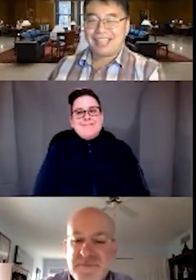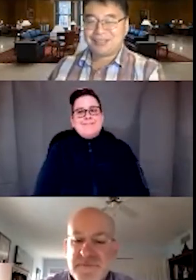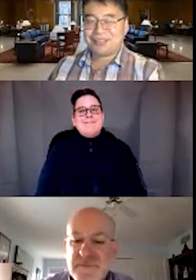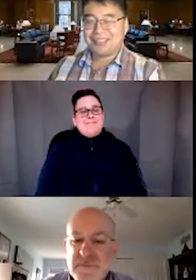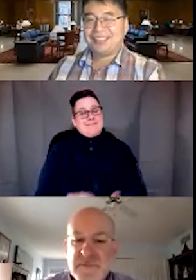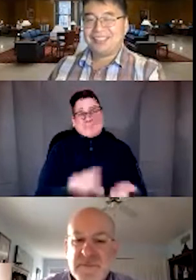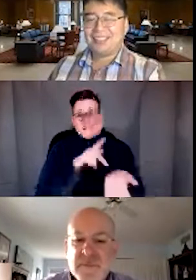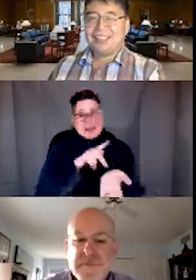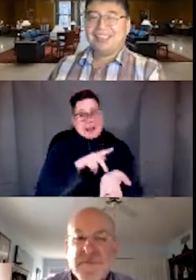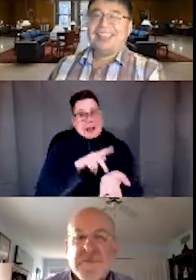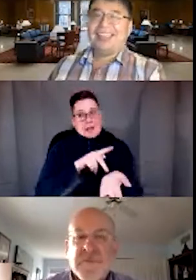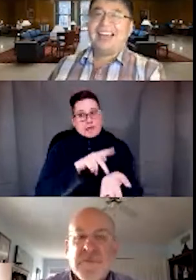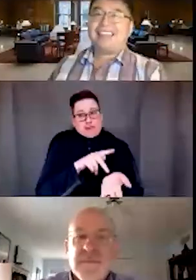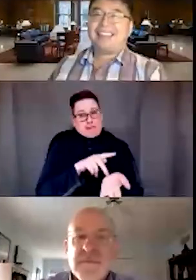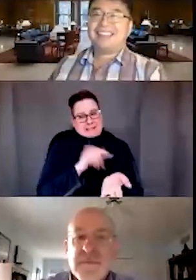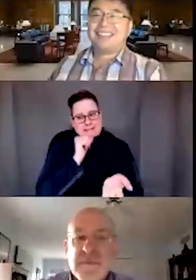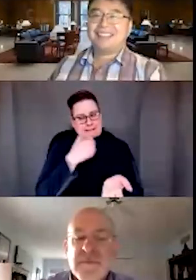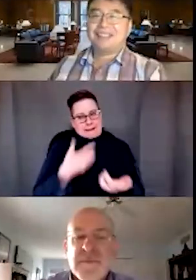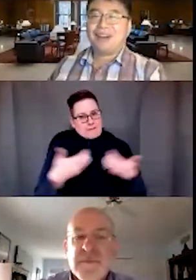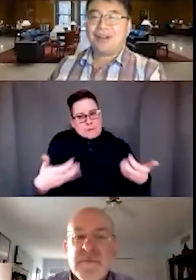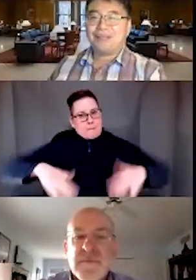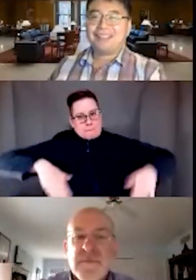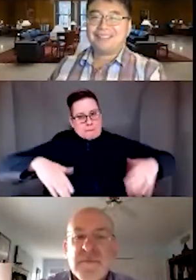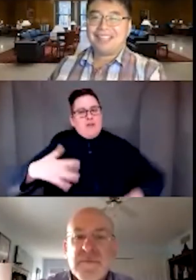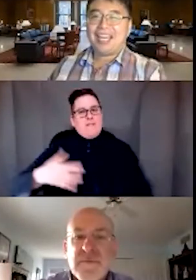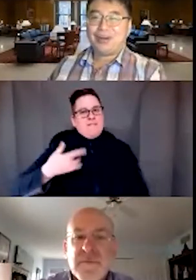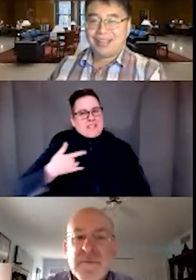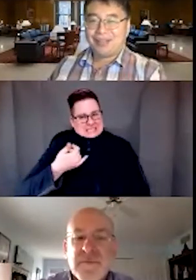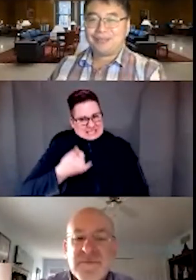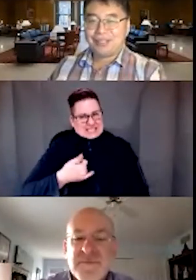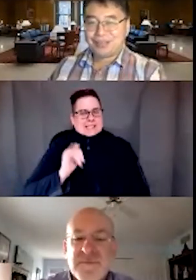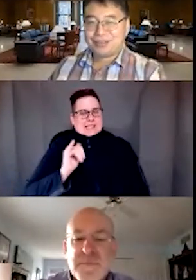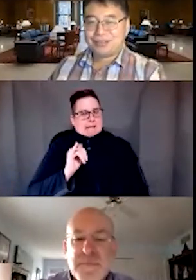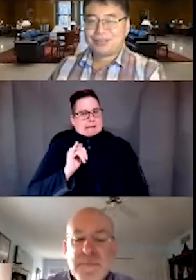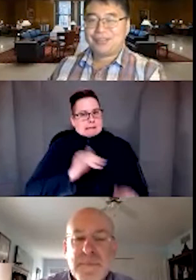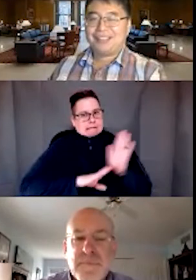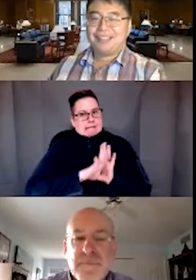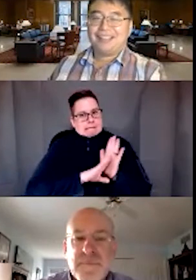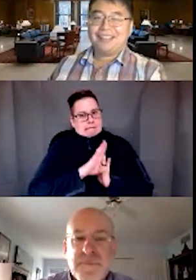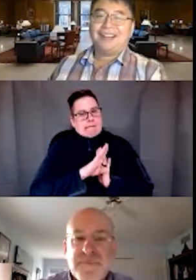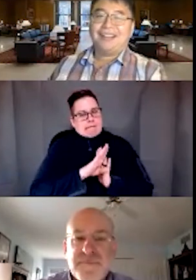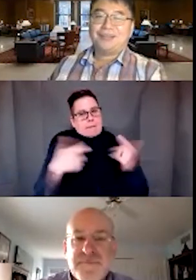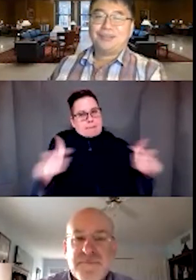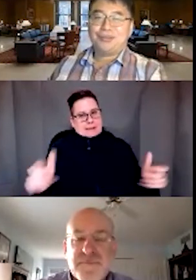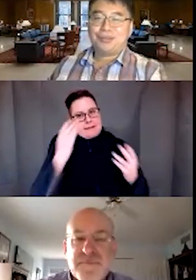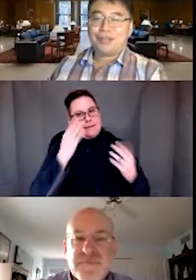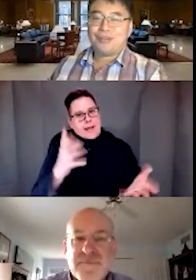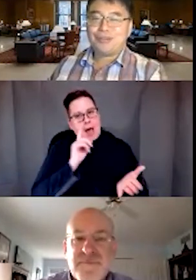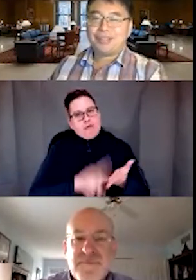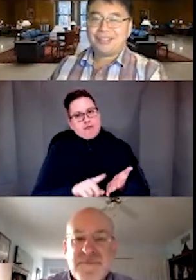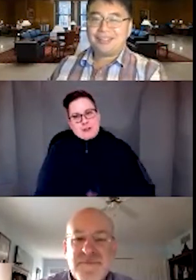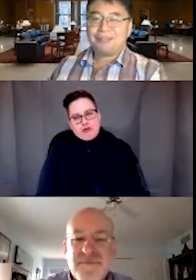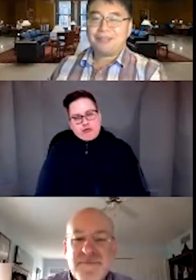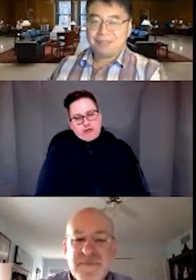of psychiatry, I think it's still an evolving area of research to try to